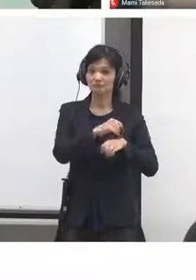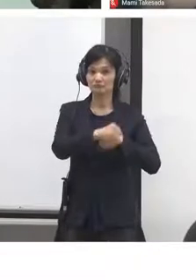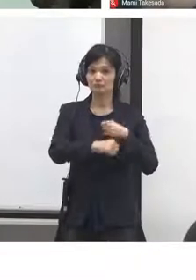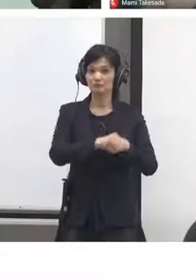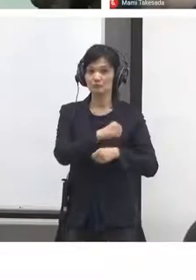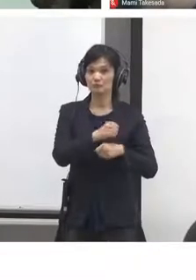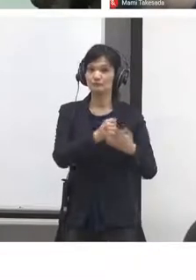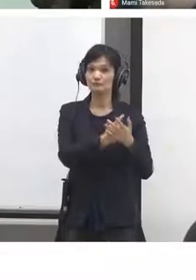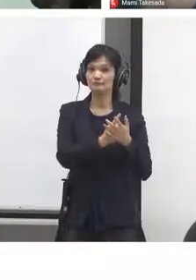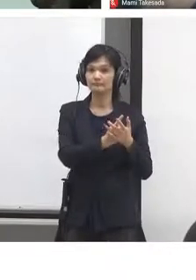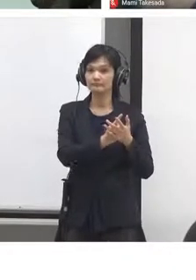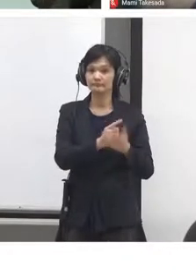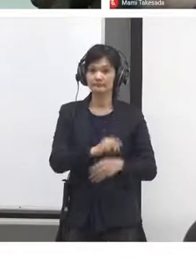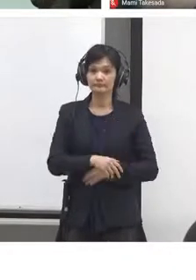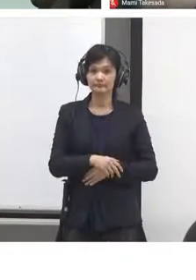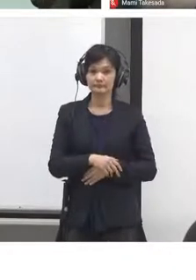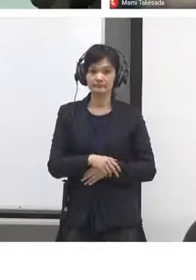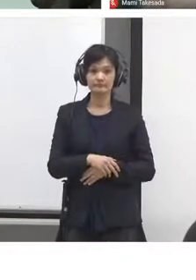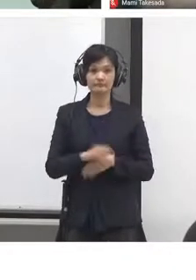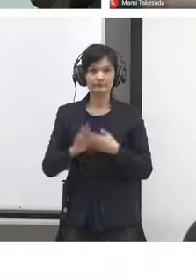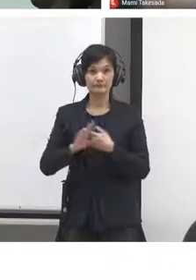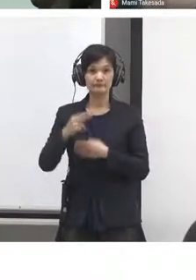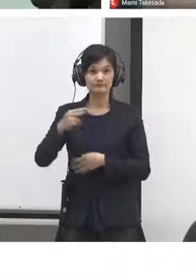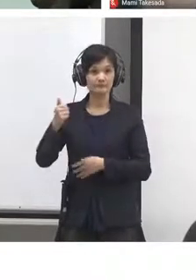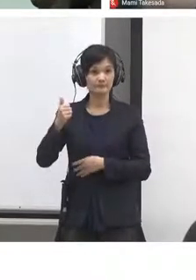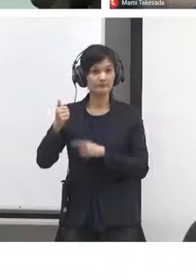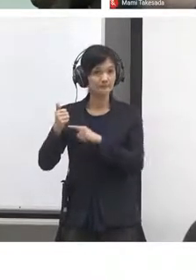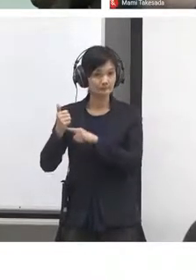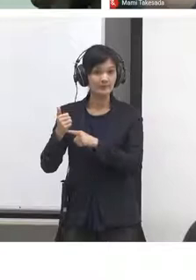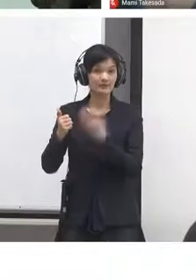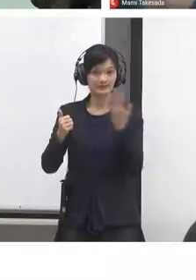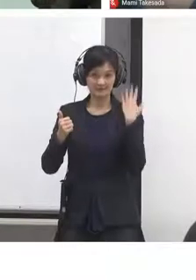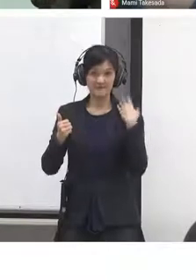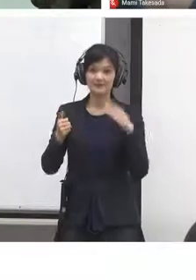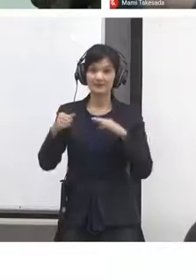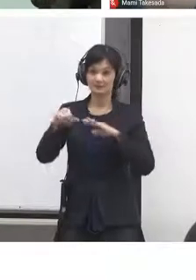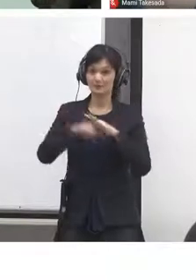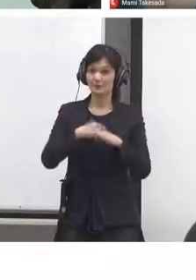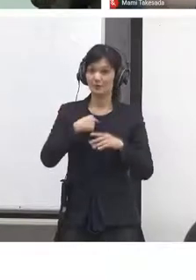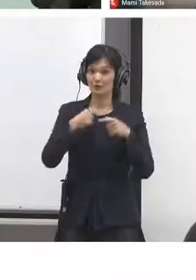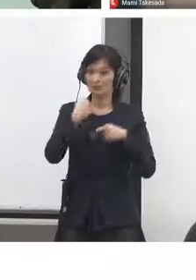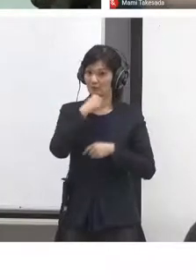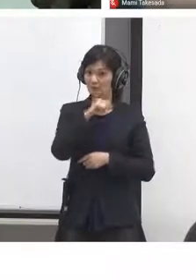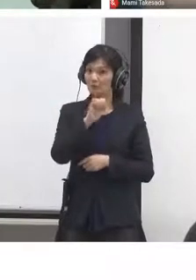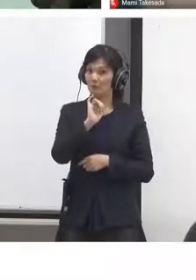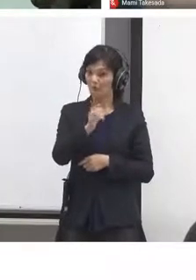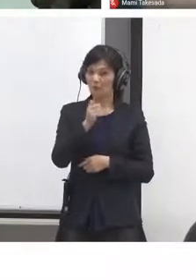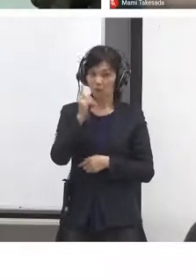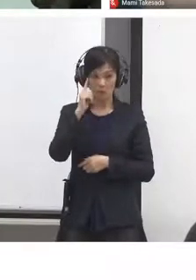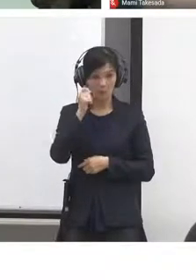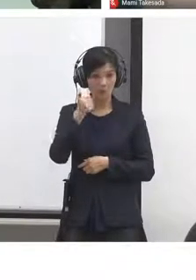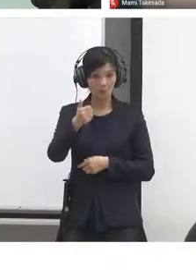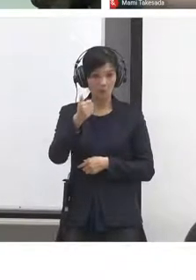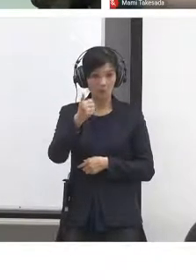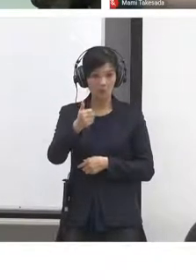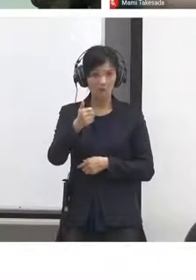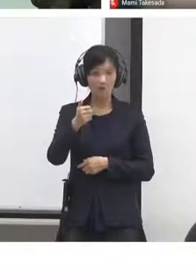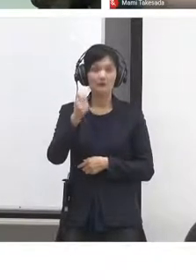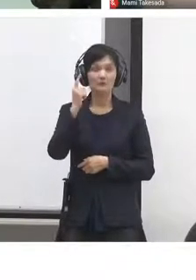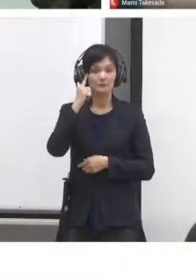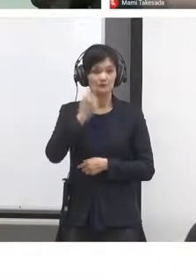and joined our hackathon here. So he decided this is good, so he bring this to Japan. And